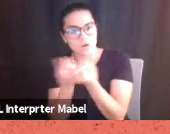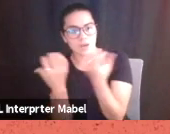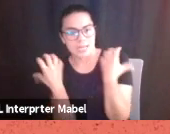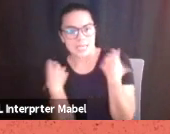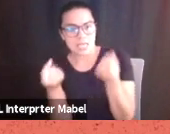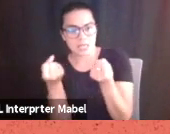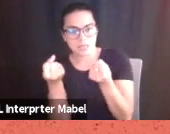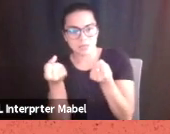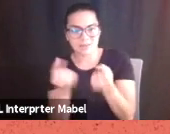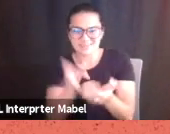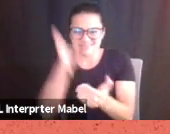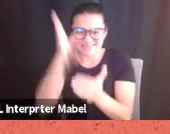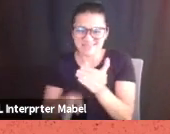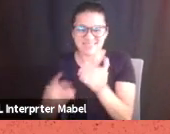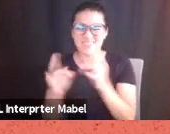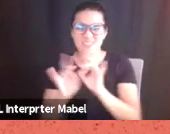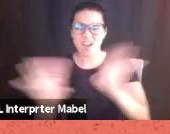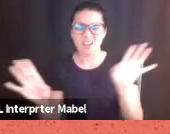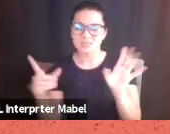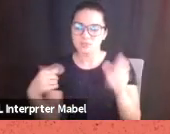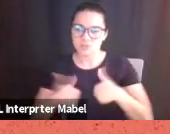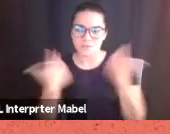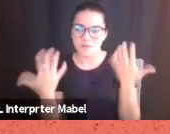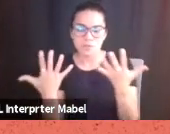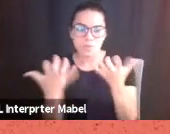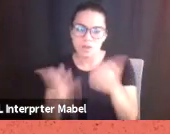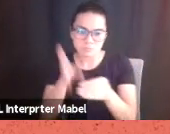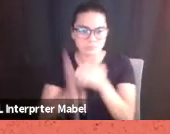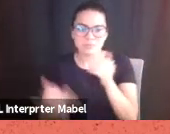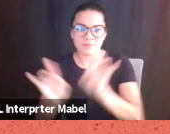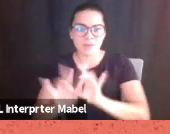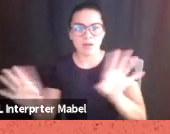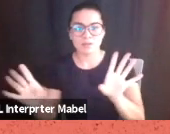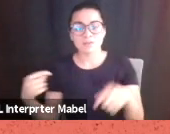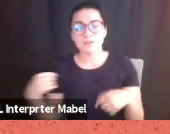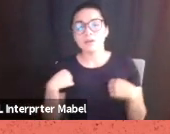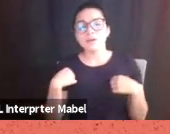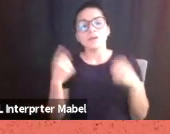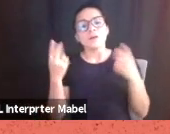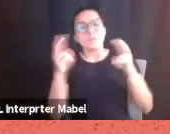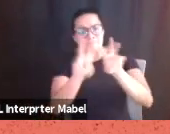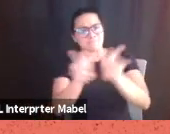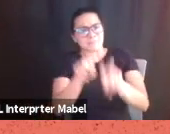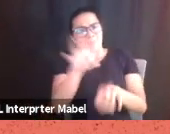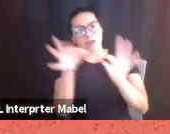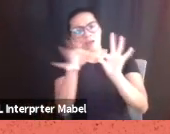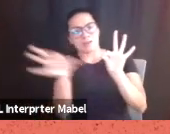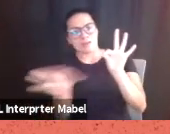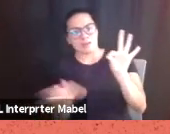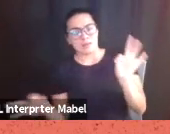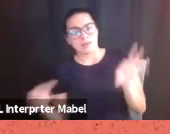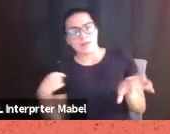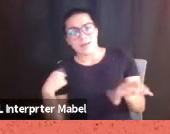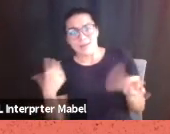I'd like to share that, I come to this space like many of you as a